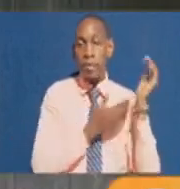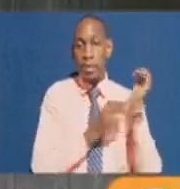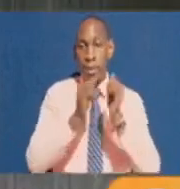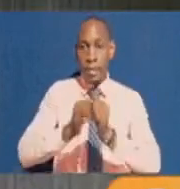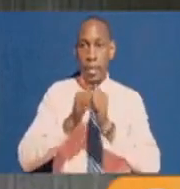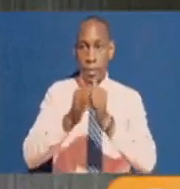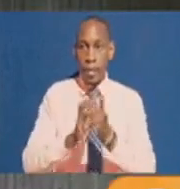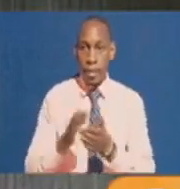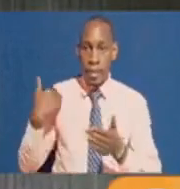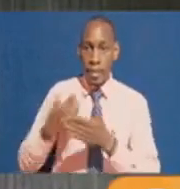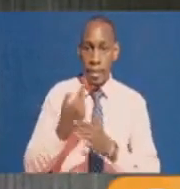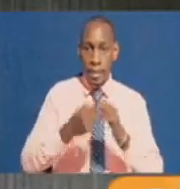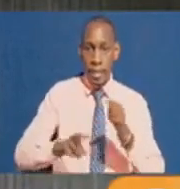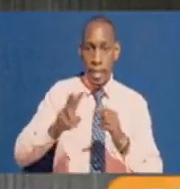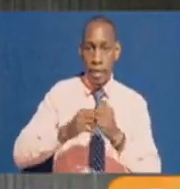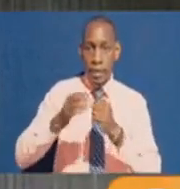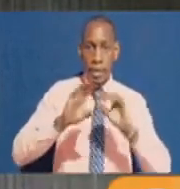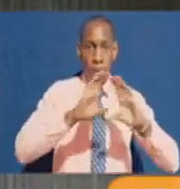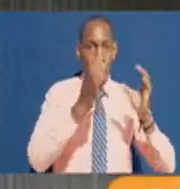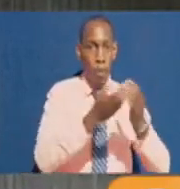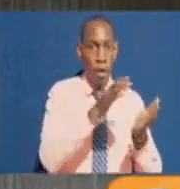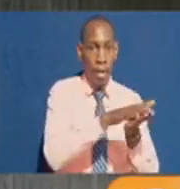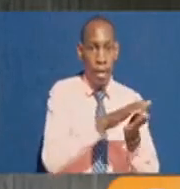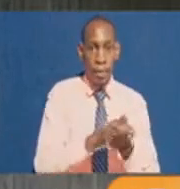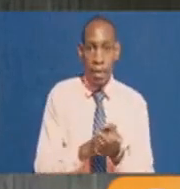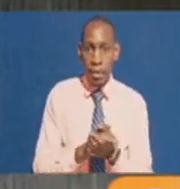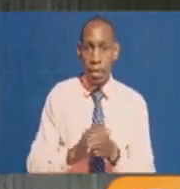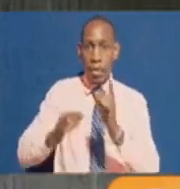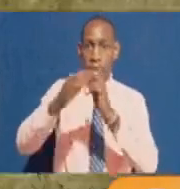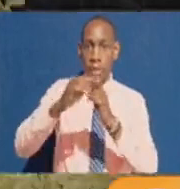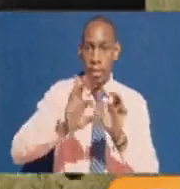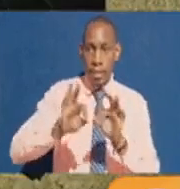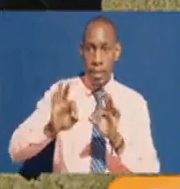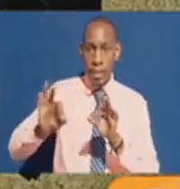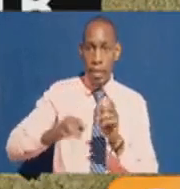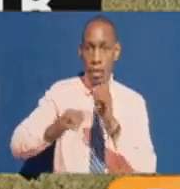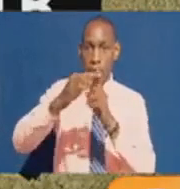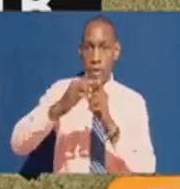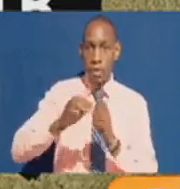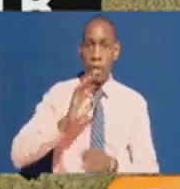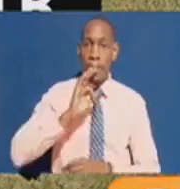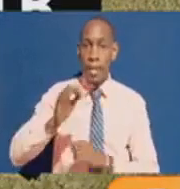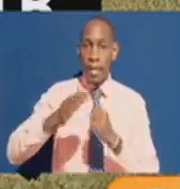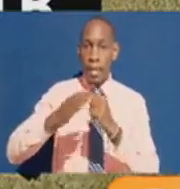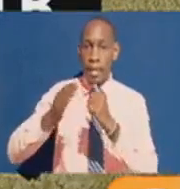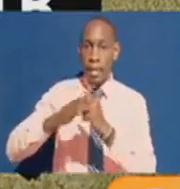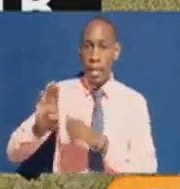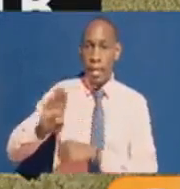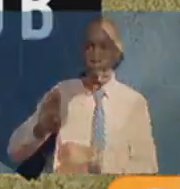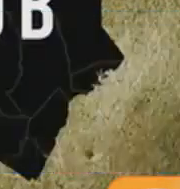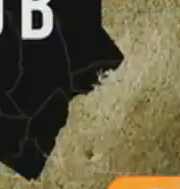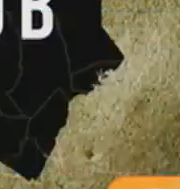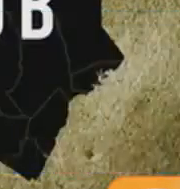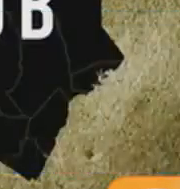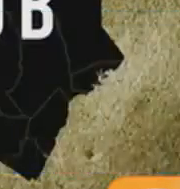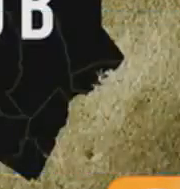get. Since 2019, the World Bank has cumulatively extended an estimated 399 billion shillings